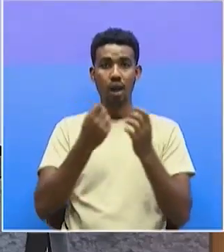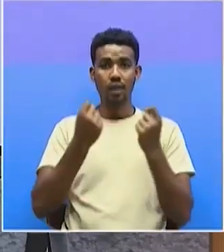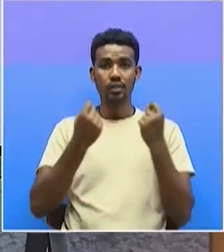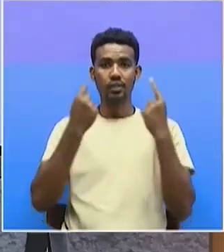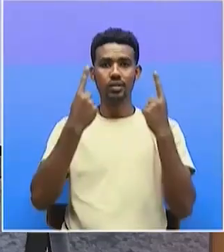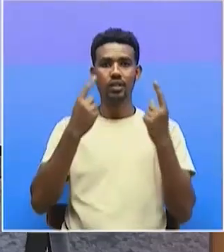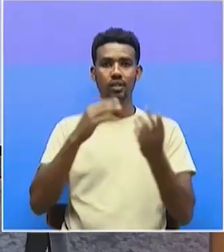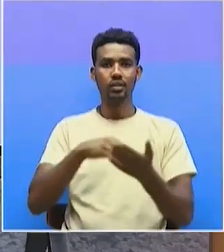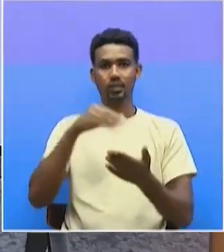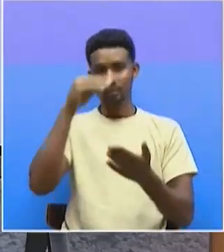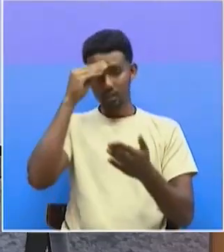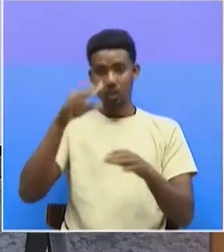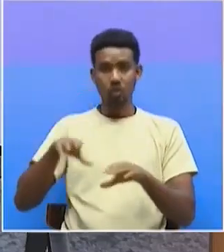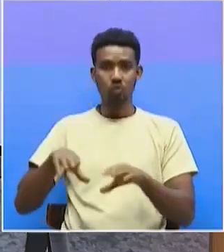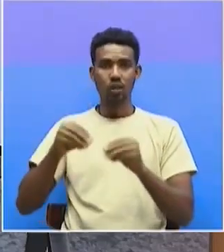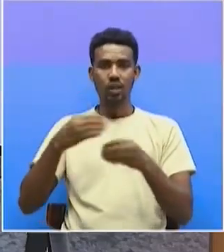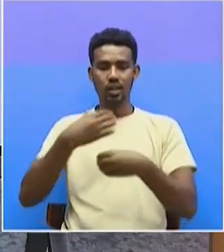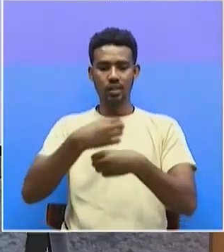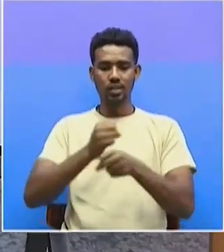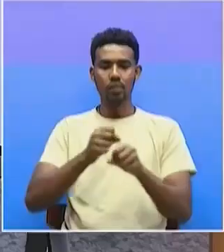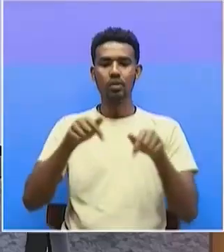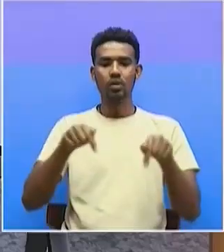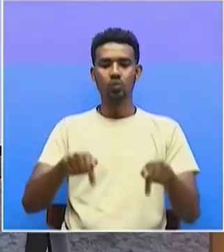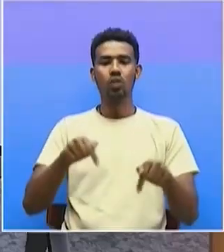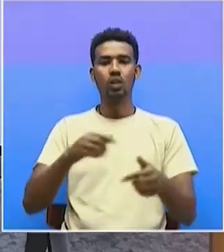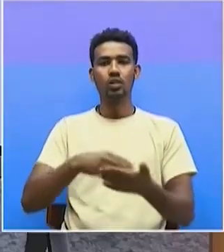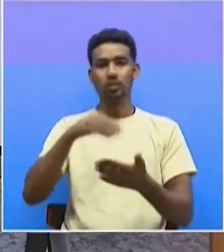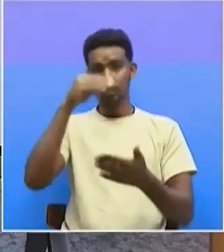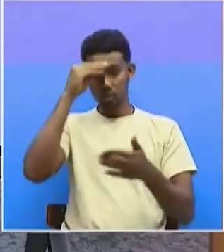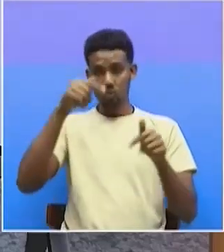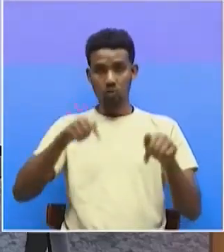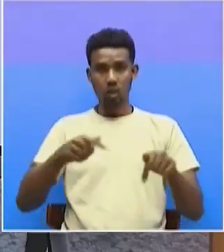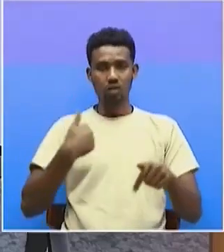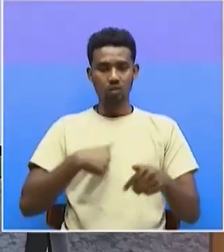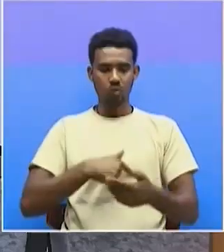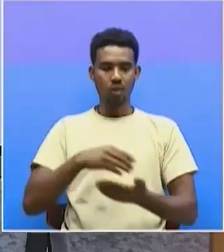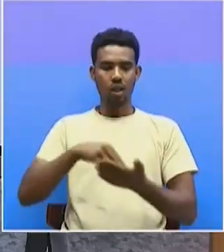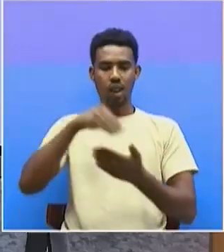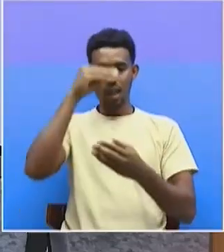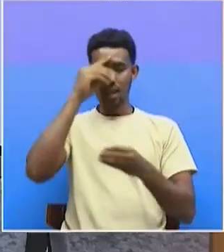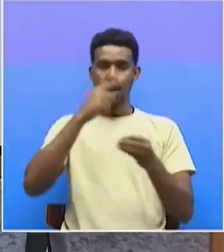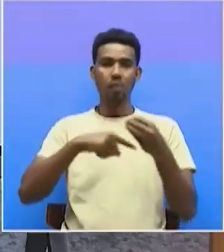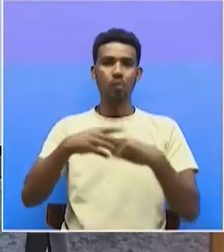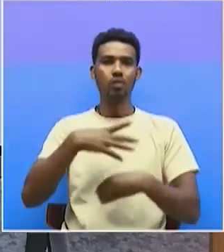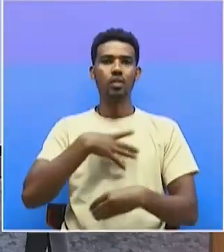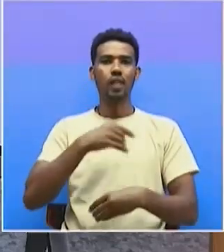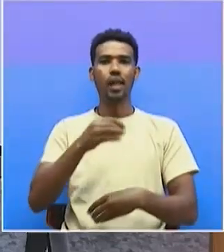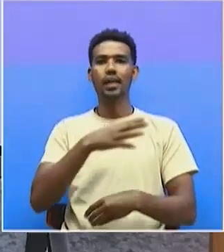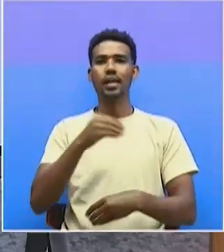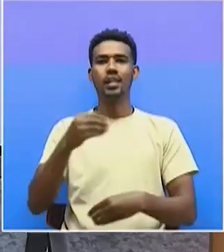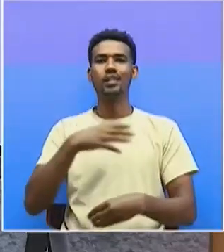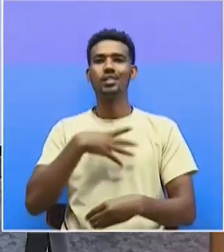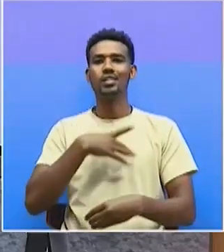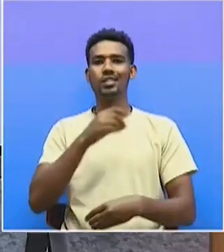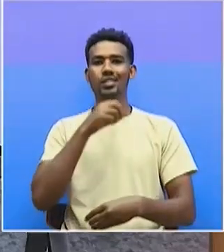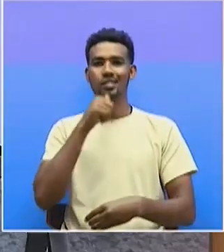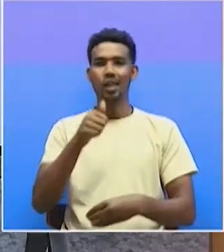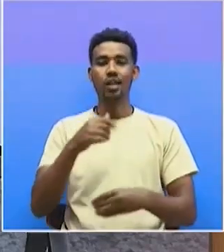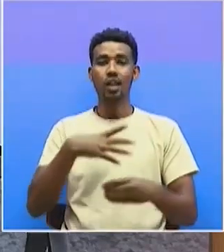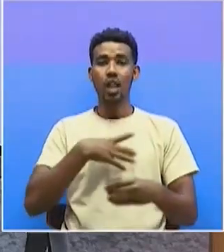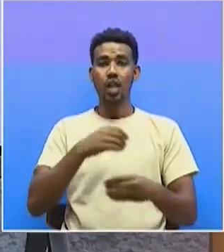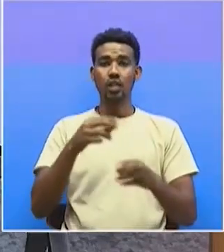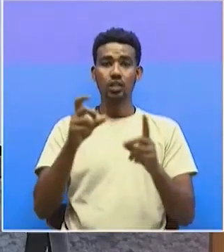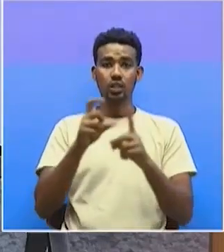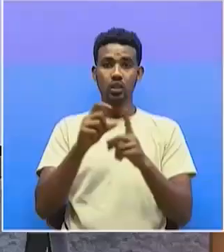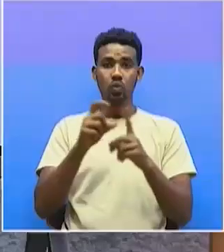the lesson. Students, let us summarize today's lesson. Today, we'll learn about like and dislike. Like is a